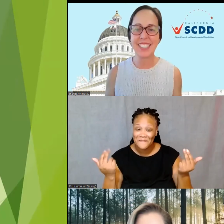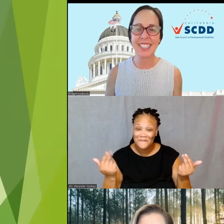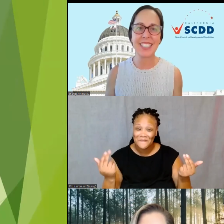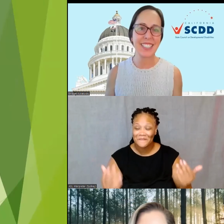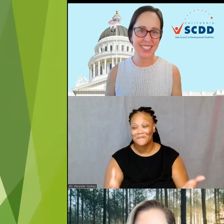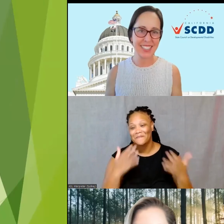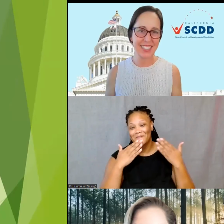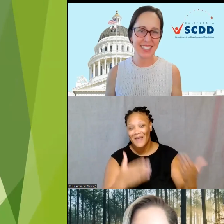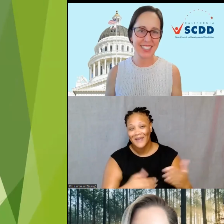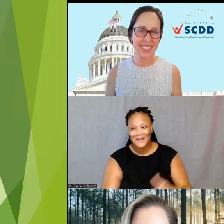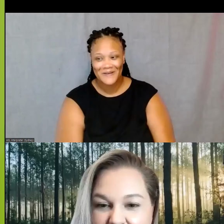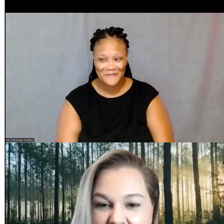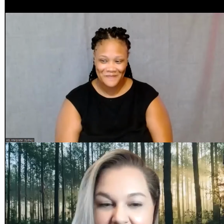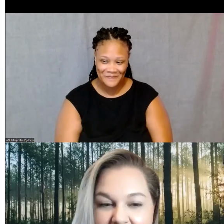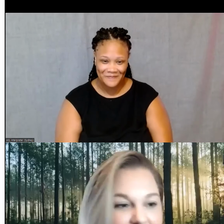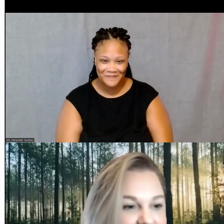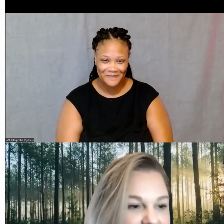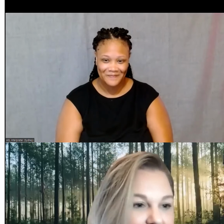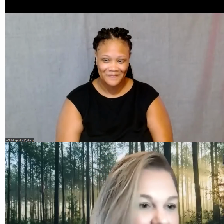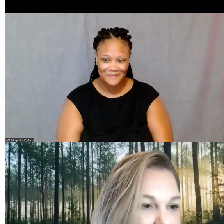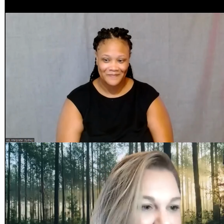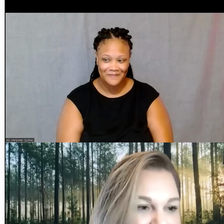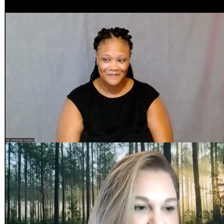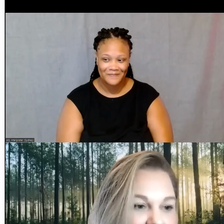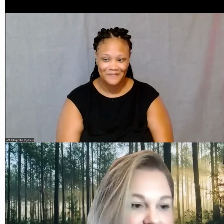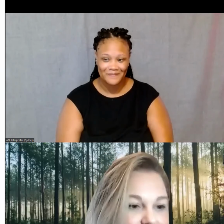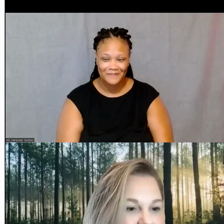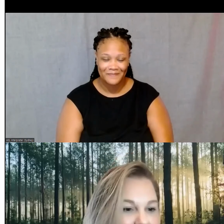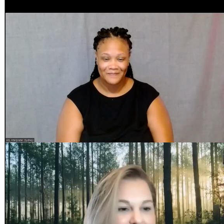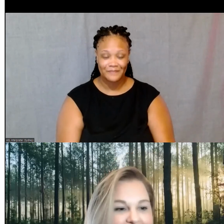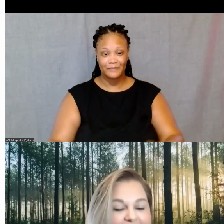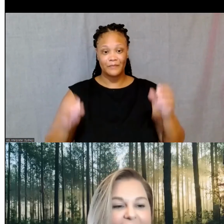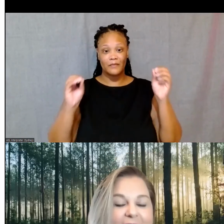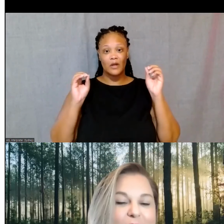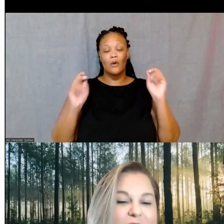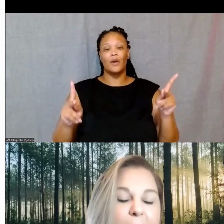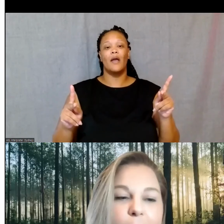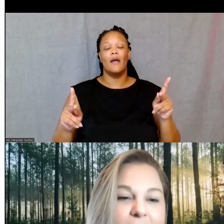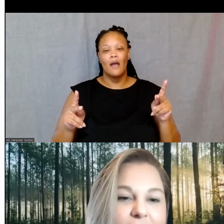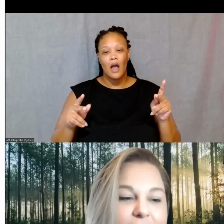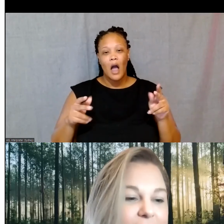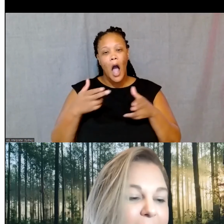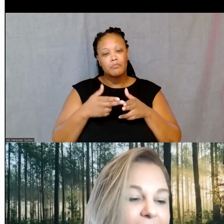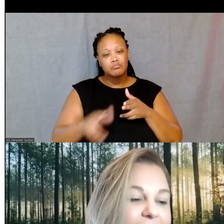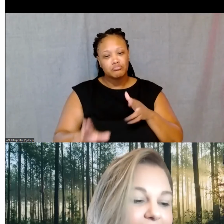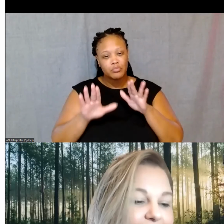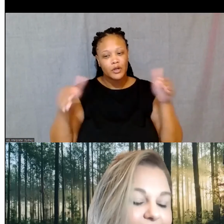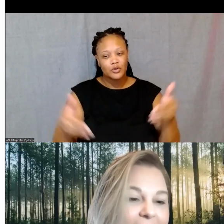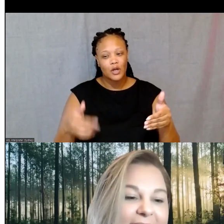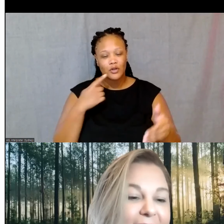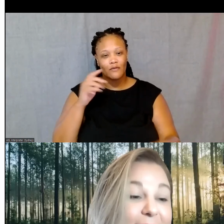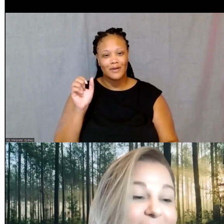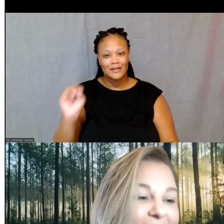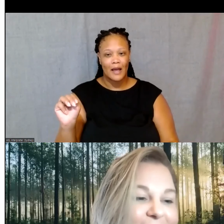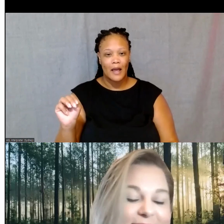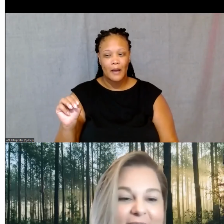Thank you. Okay, I'm not going to do a very big introduction for Sam. I think she probably knows this PATH stuff